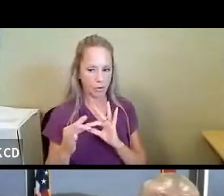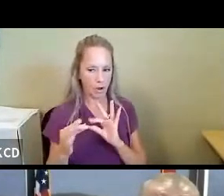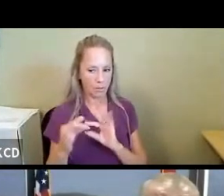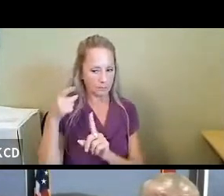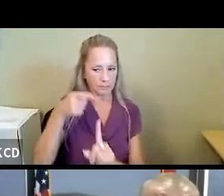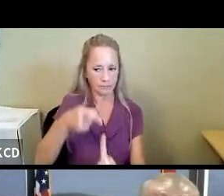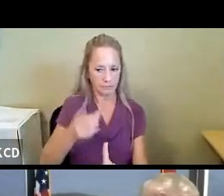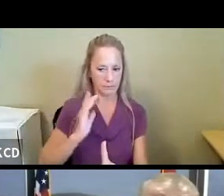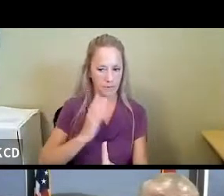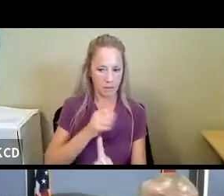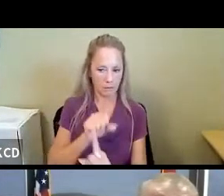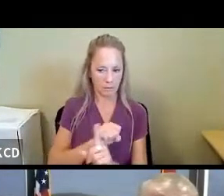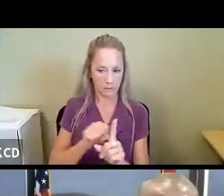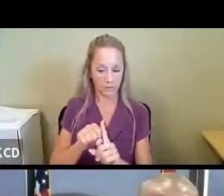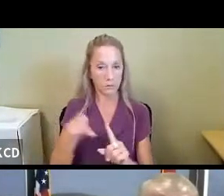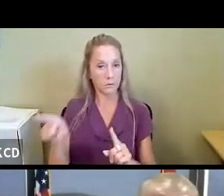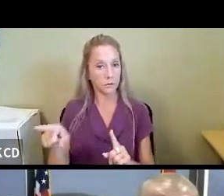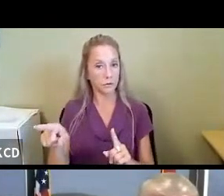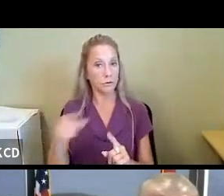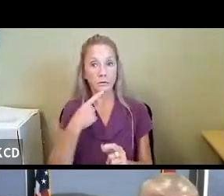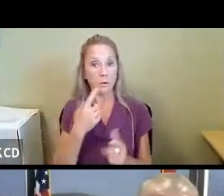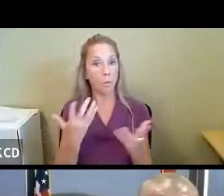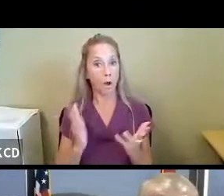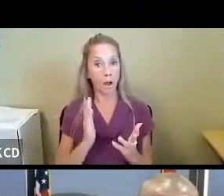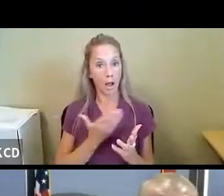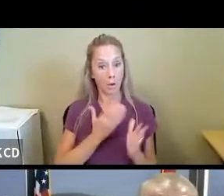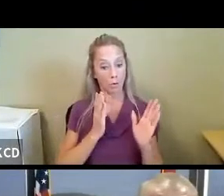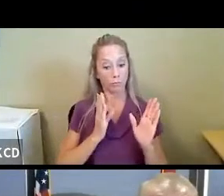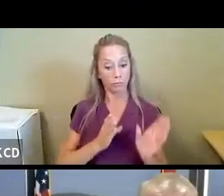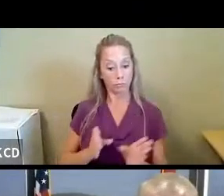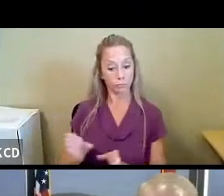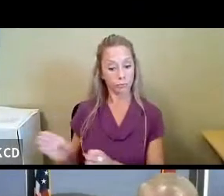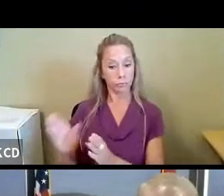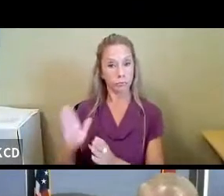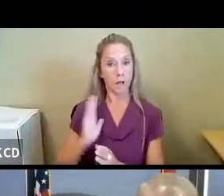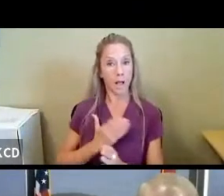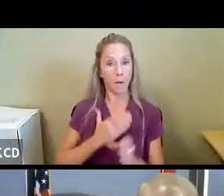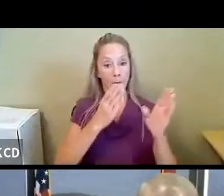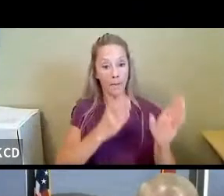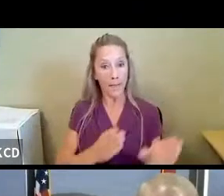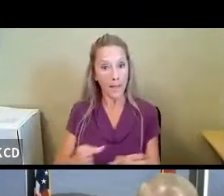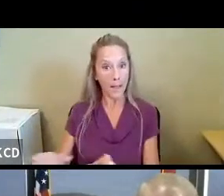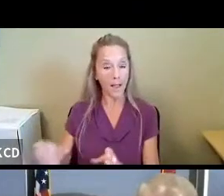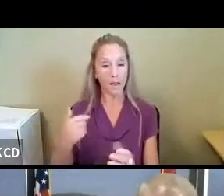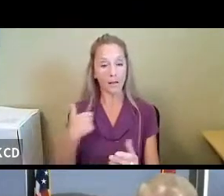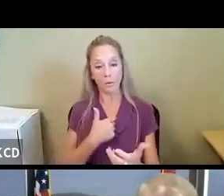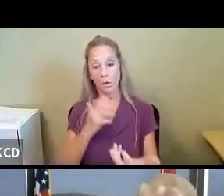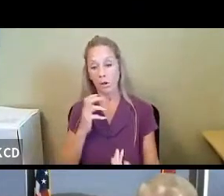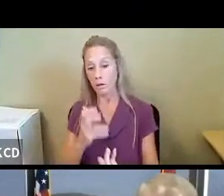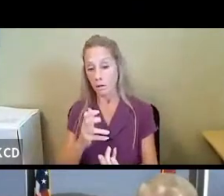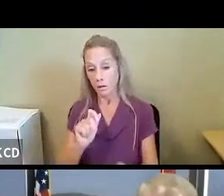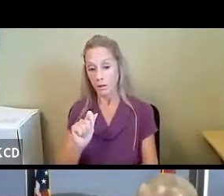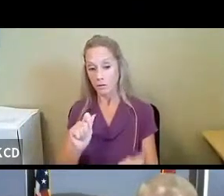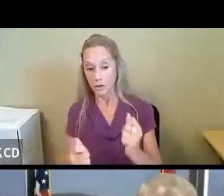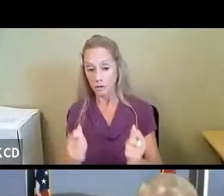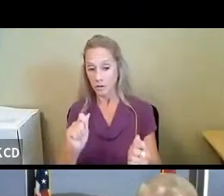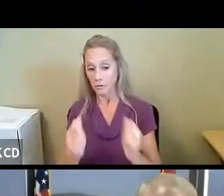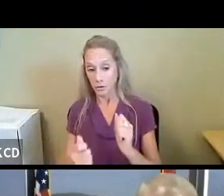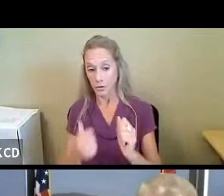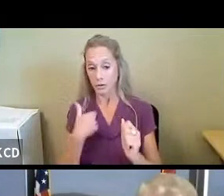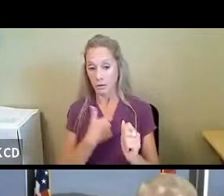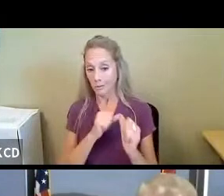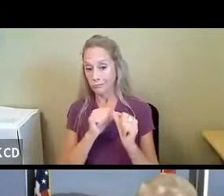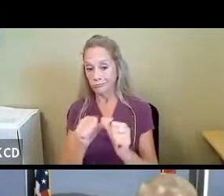relate to our situation, but she very much affirmed the preparations that we've made, our planning, our adjusted planning, our